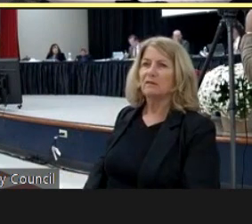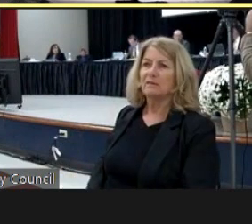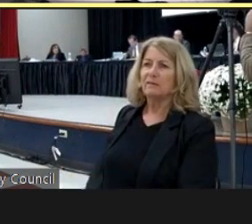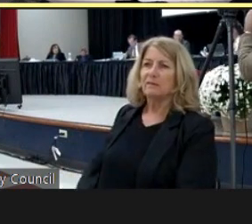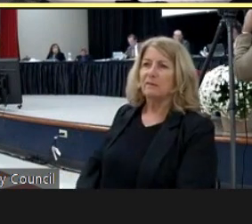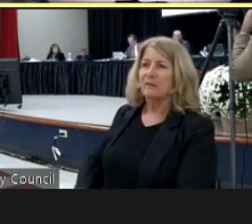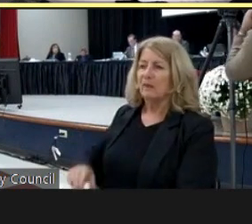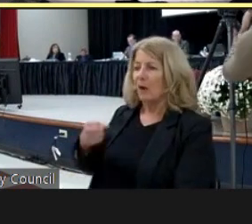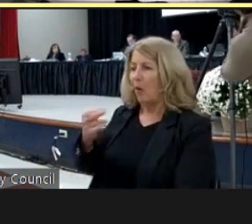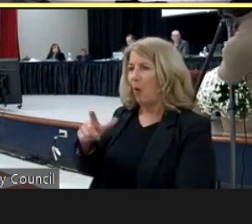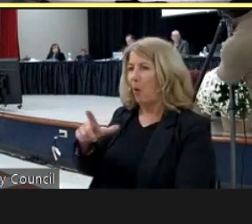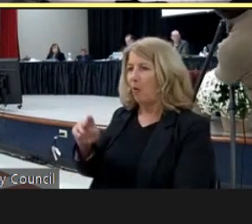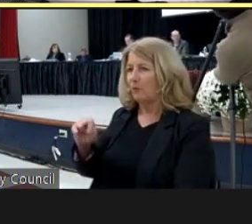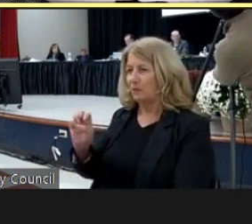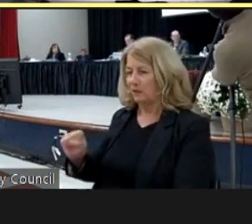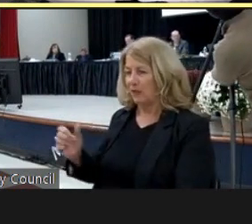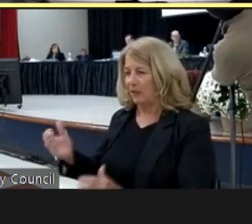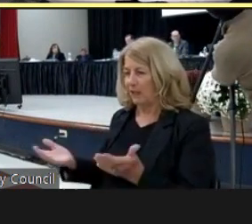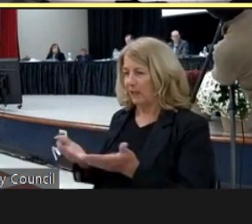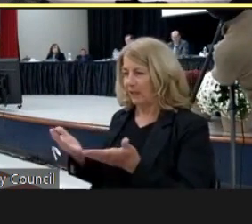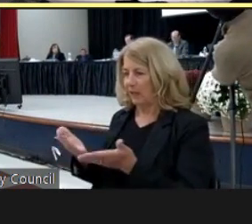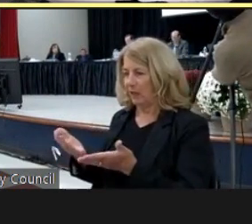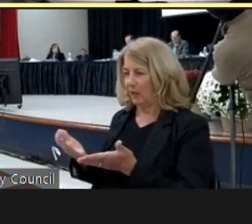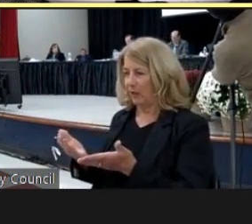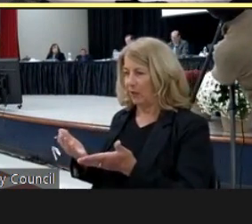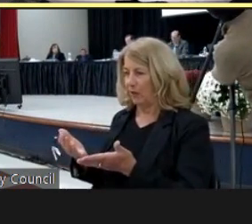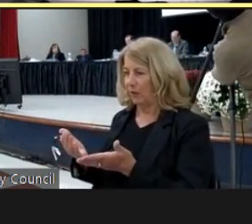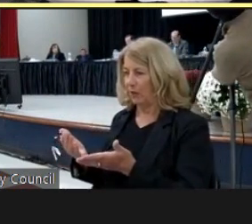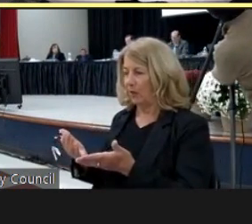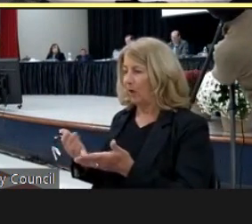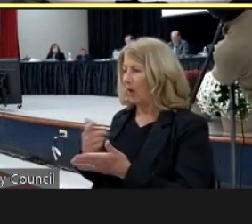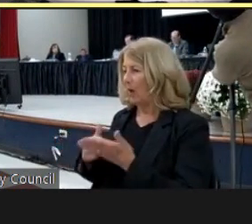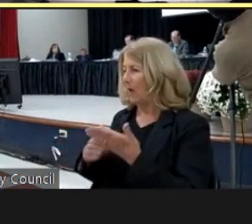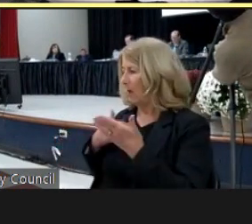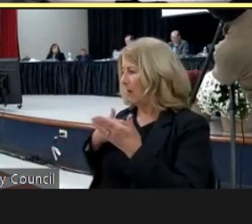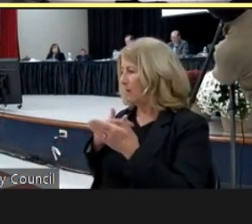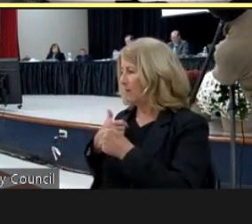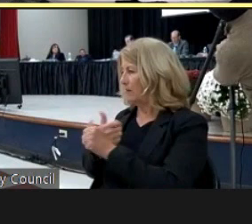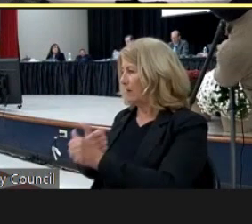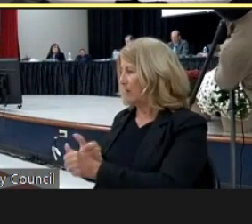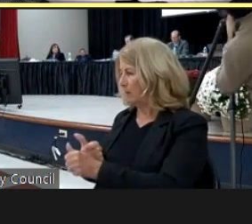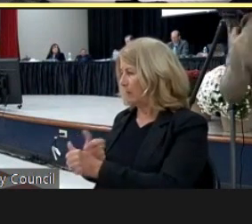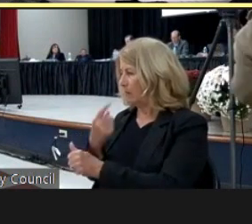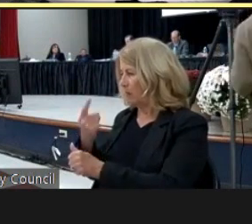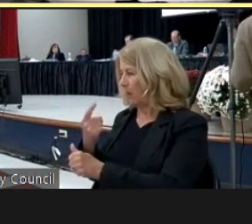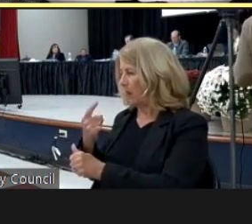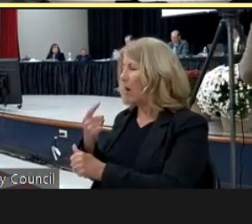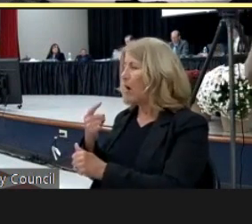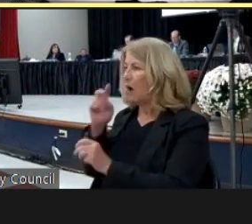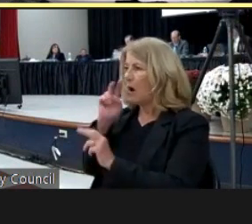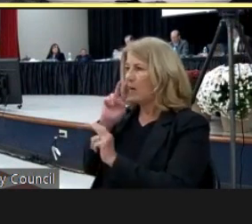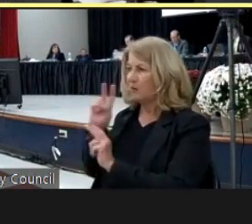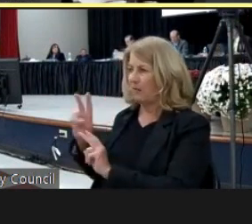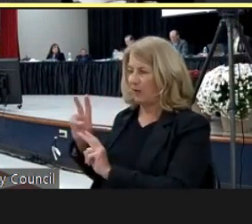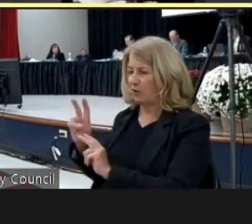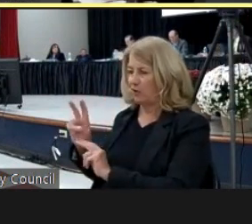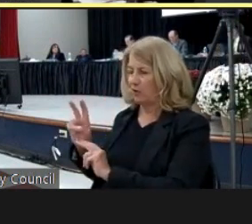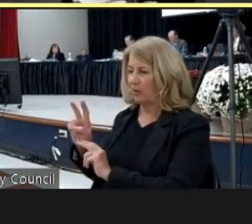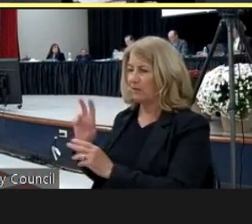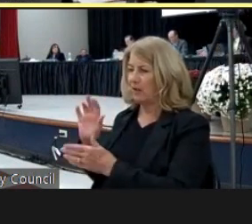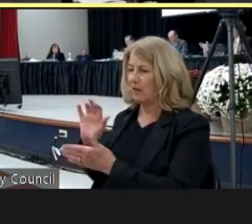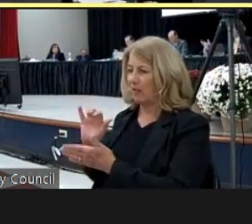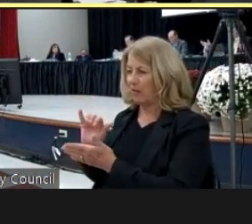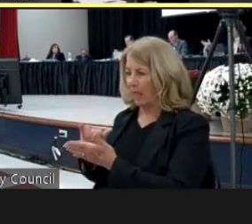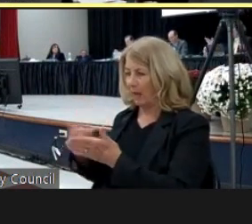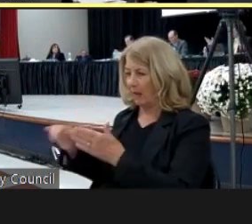Holmes here. I'm following what Mayor Pro Tem's observation was on this, that basically